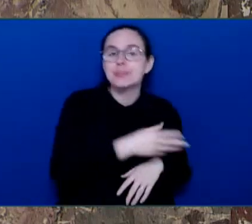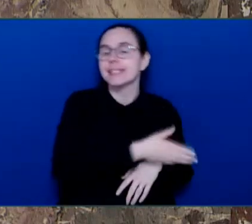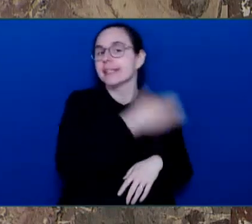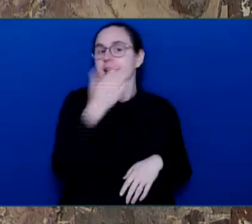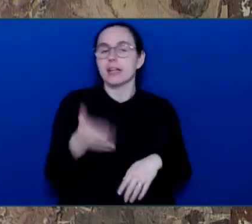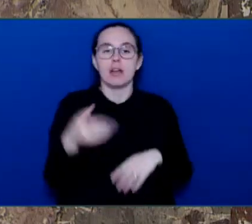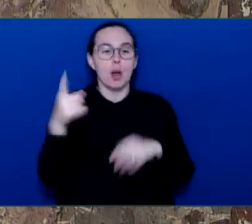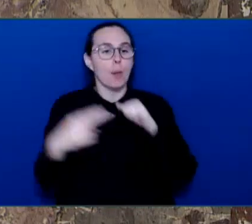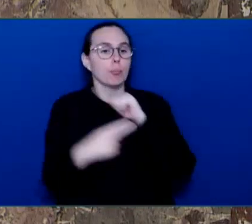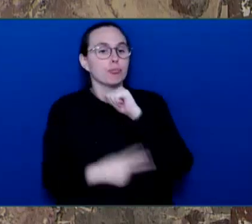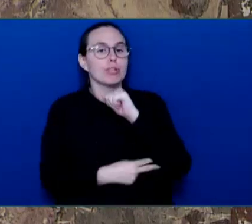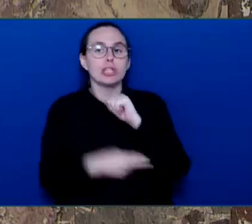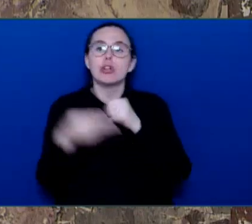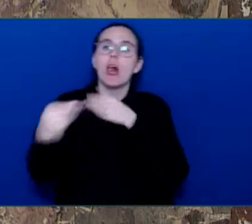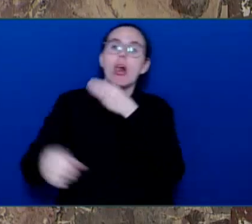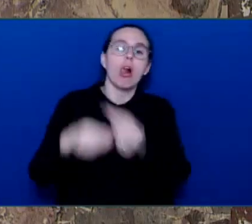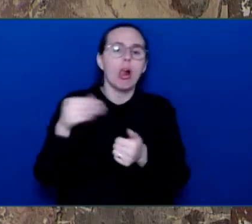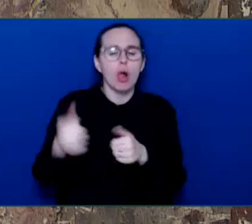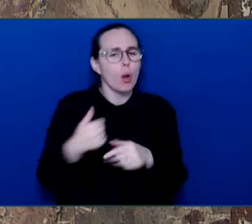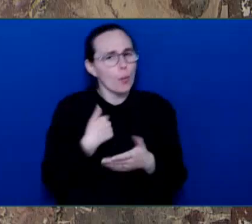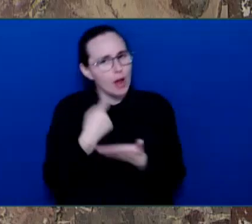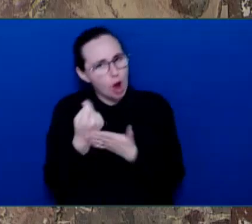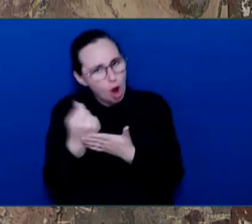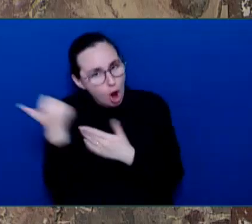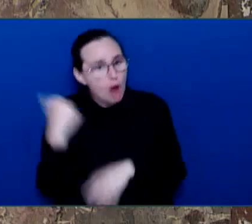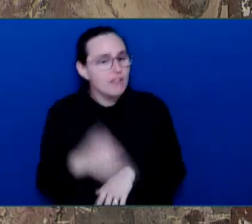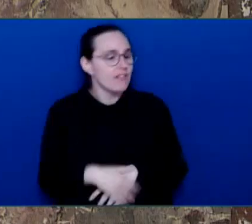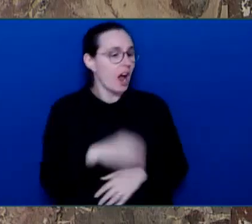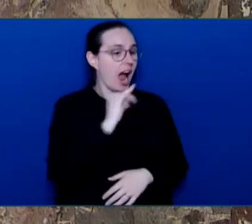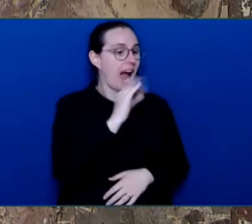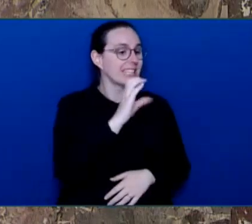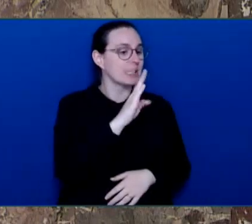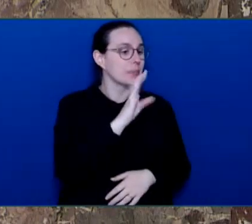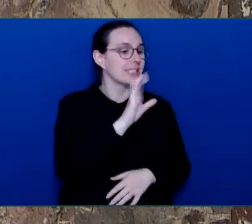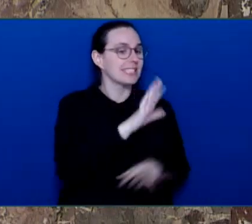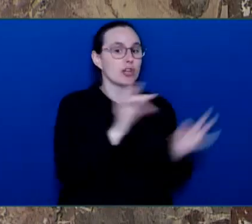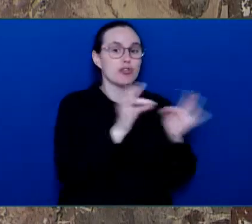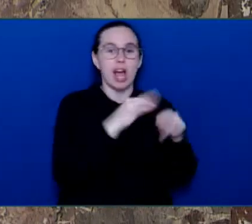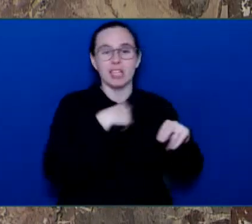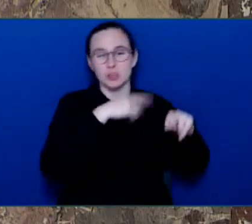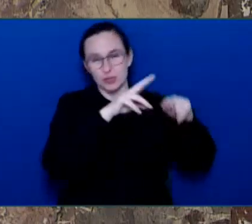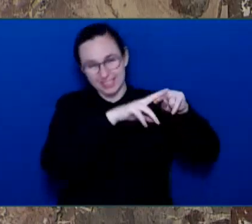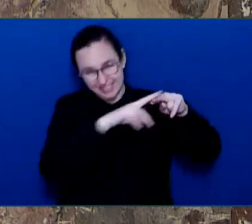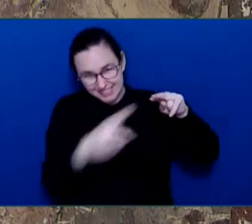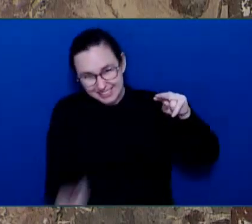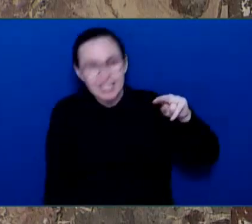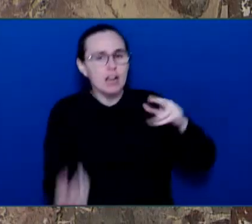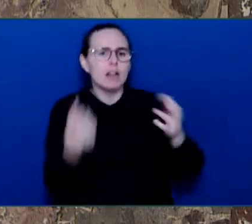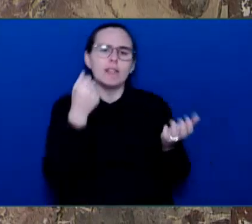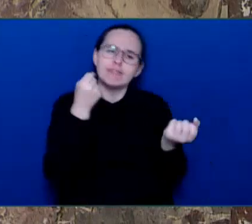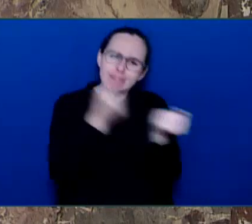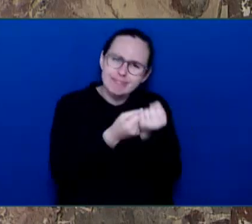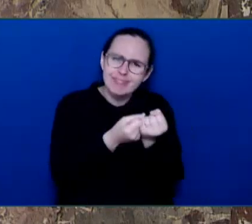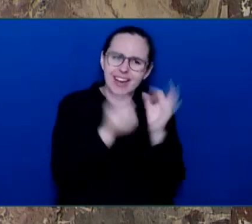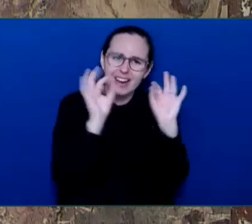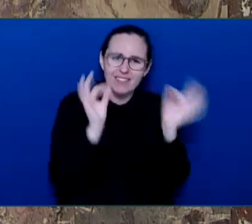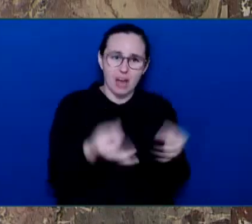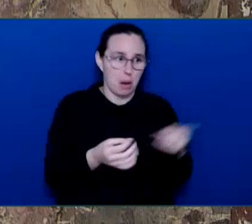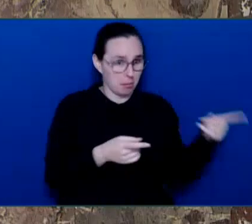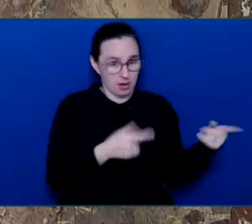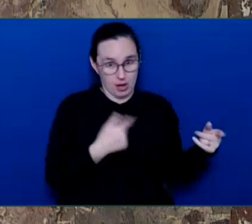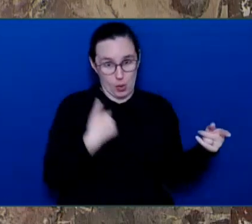by a significant amount for every family in British Columbia, and they opposed us at every turn.